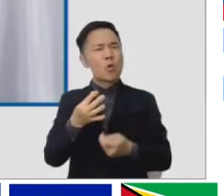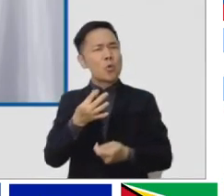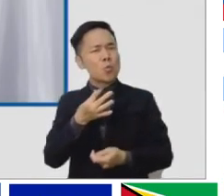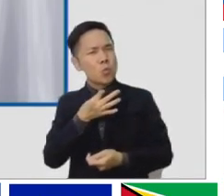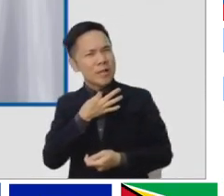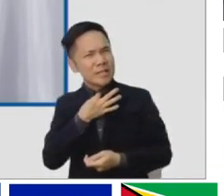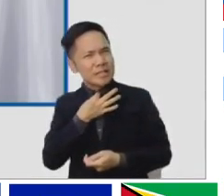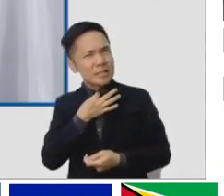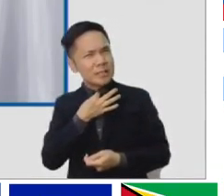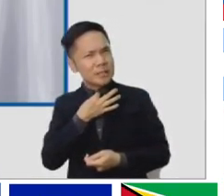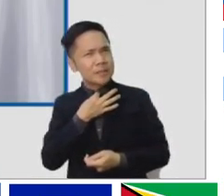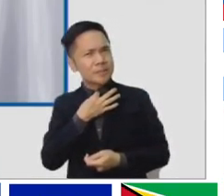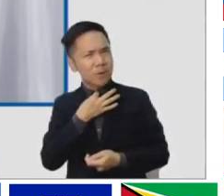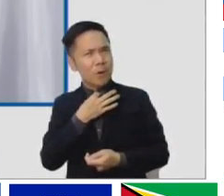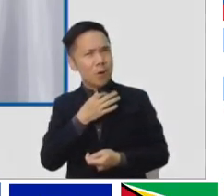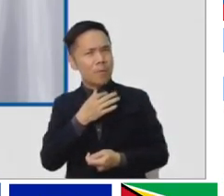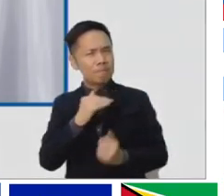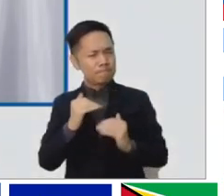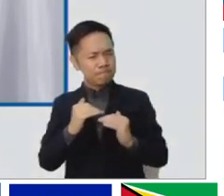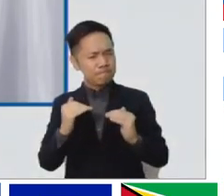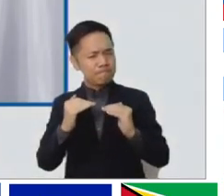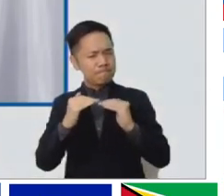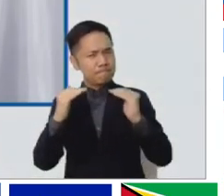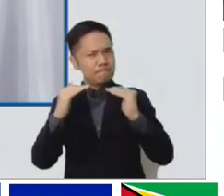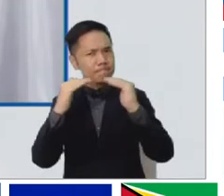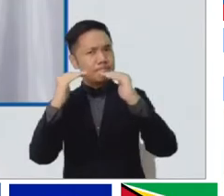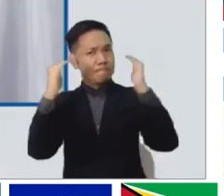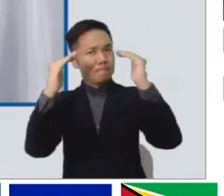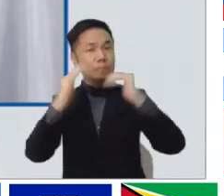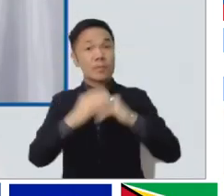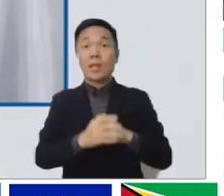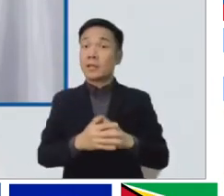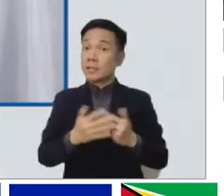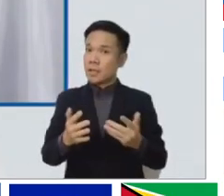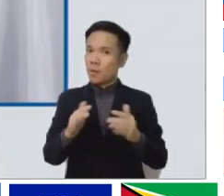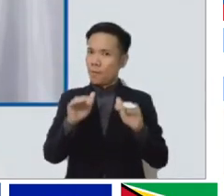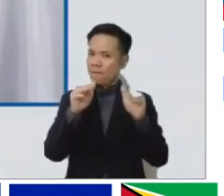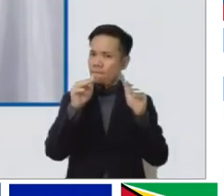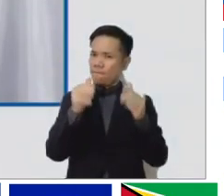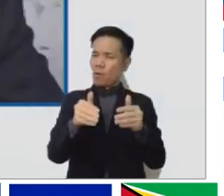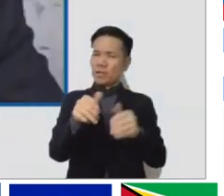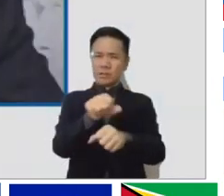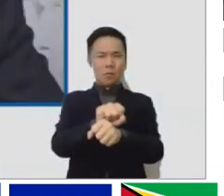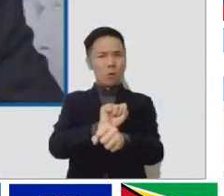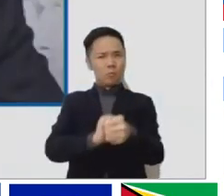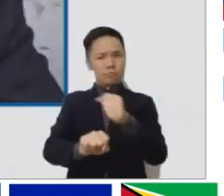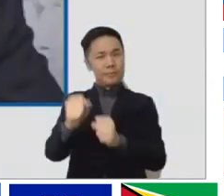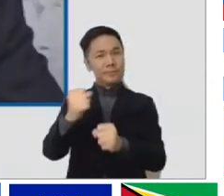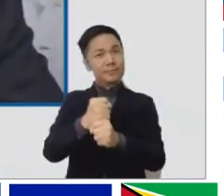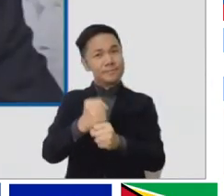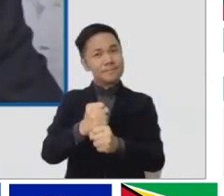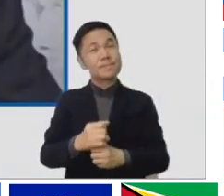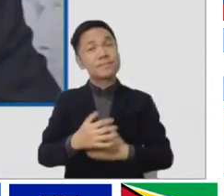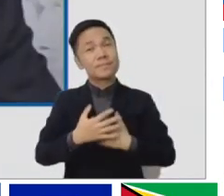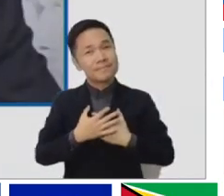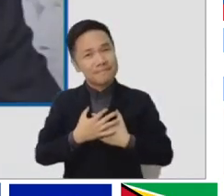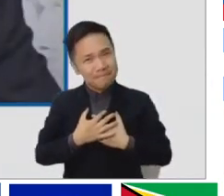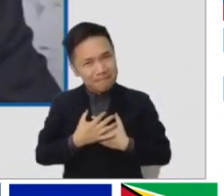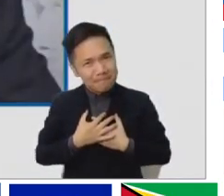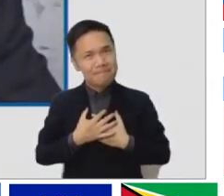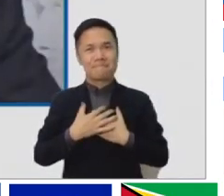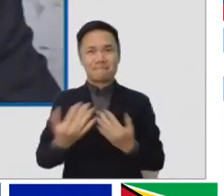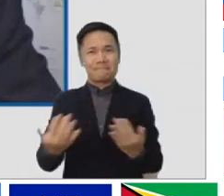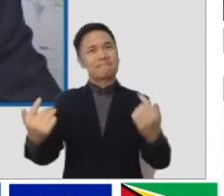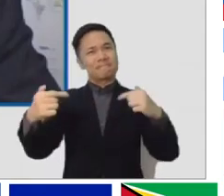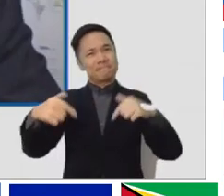that's precisely where we are focusing most of our efforts. Thank you so much for just being here with me today.